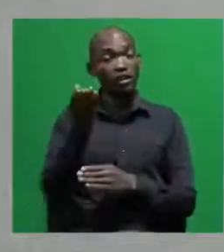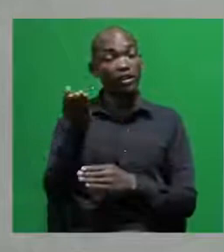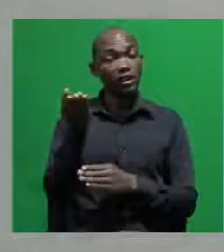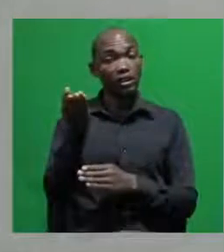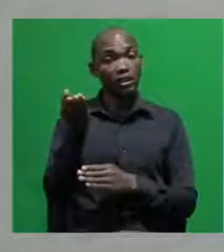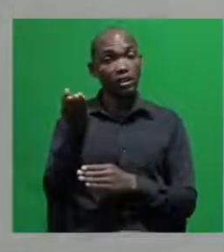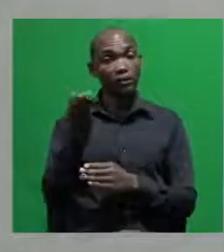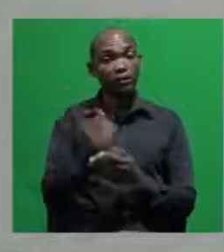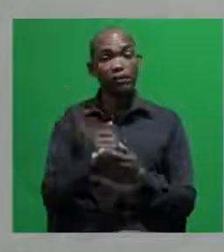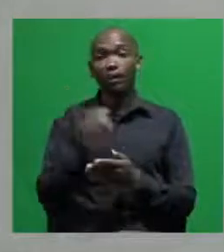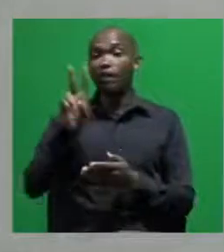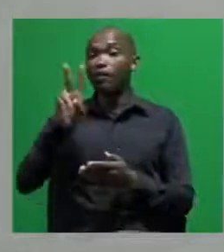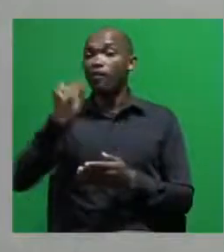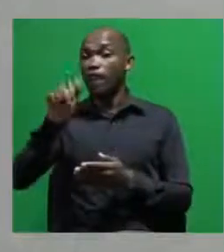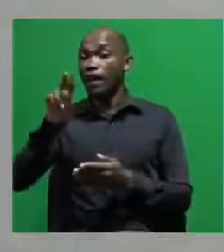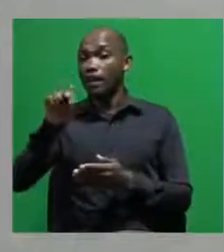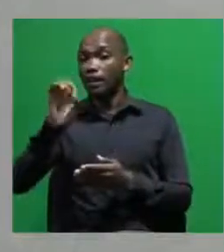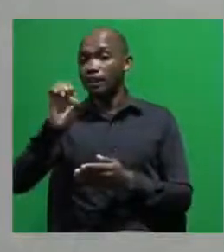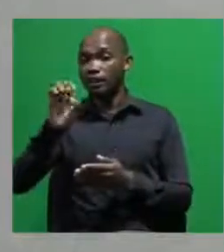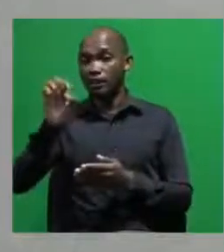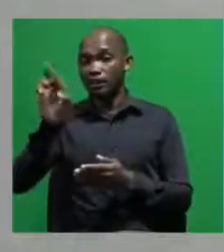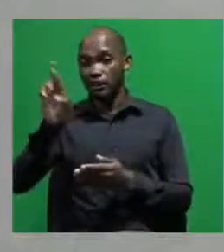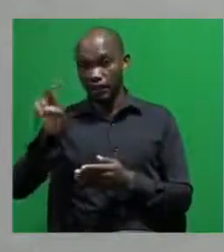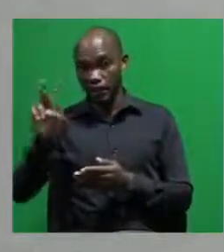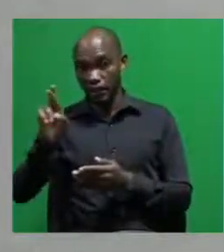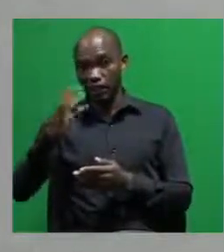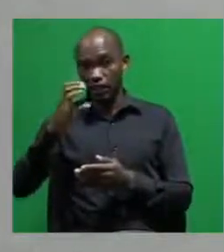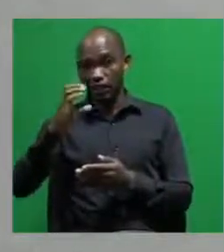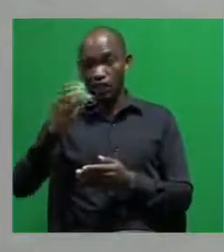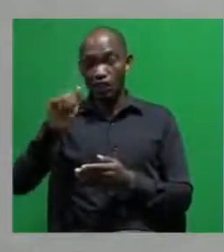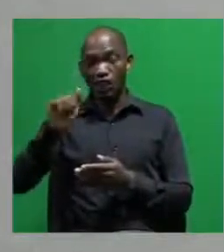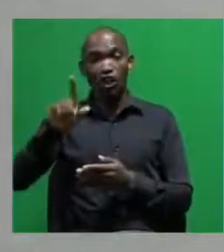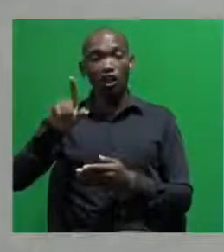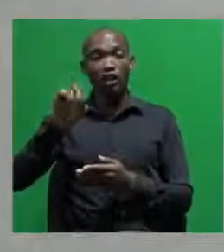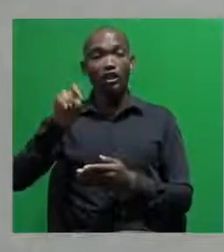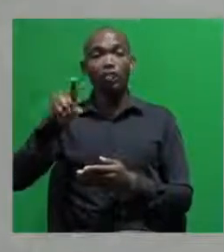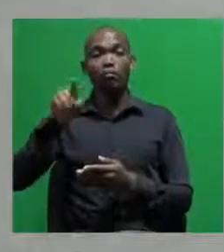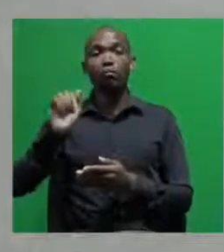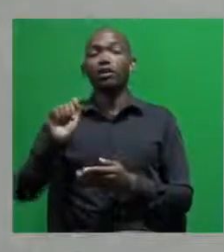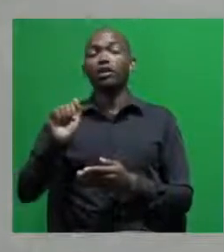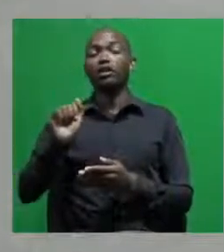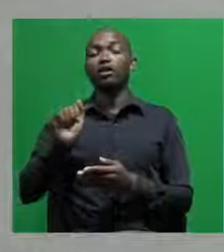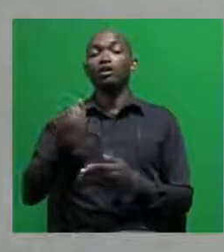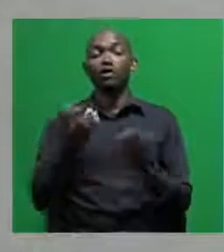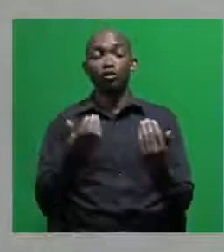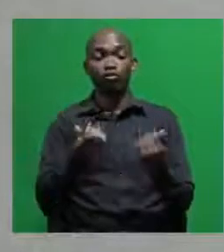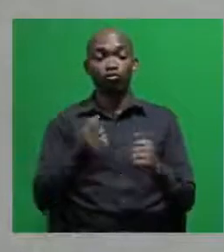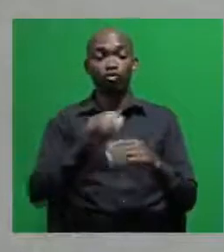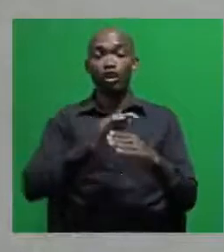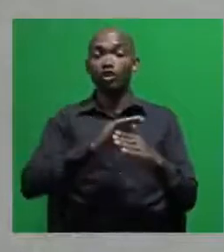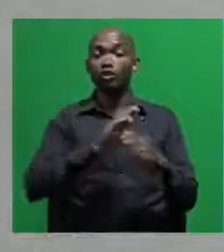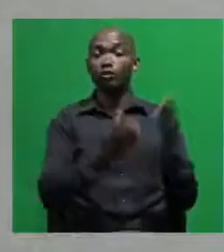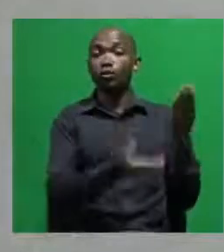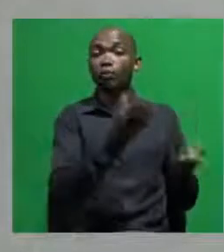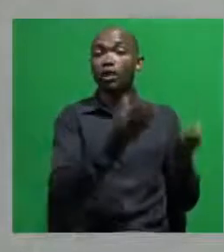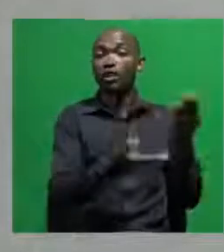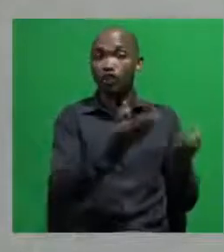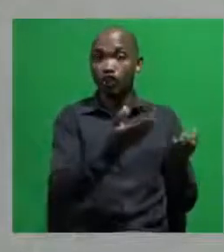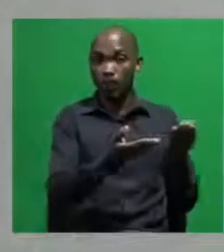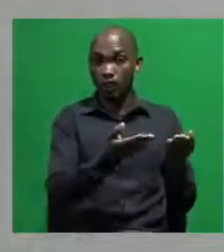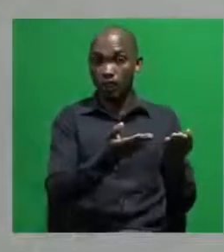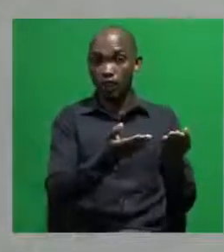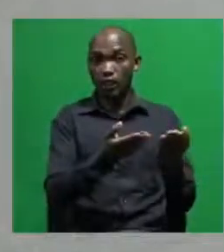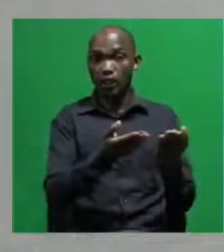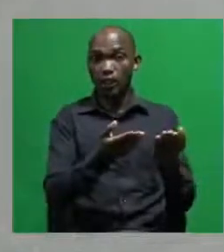this? Okay, it is a vernier caliper. So we are going to use to measure the diameter of the